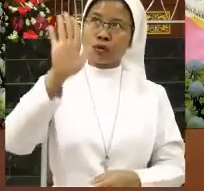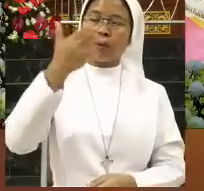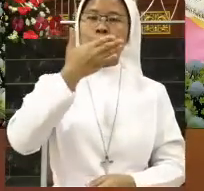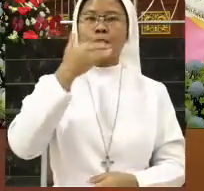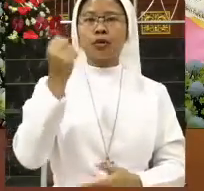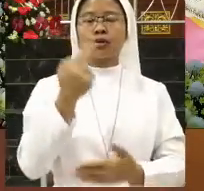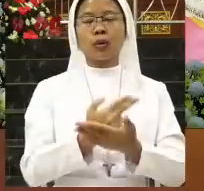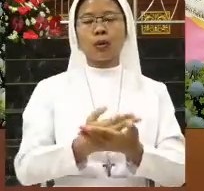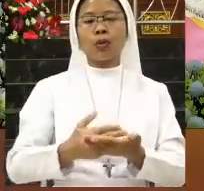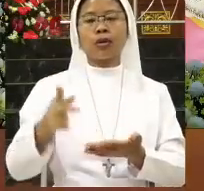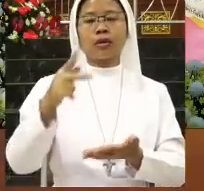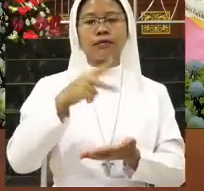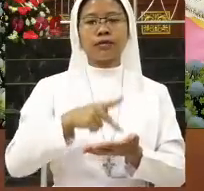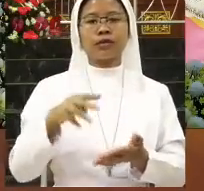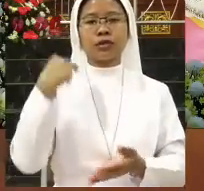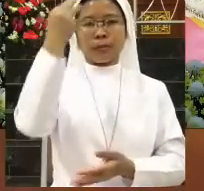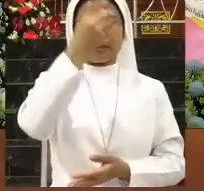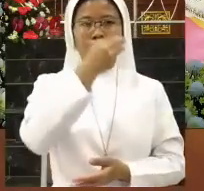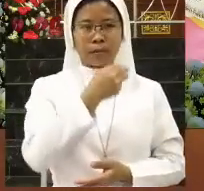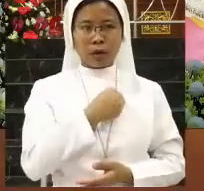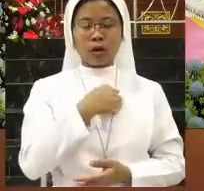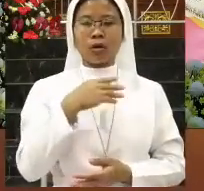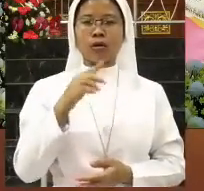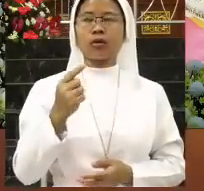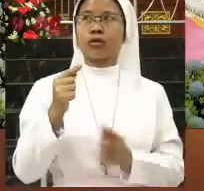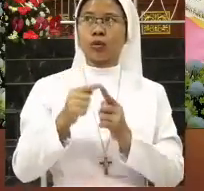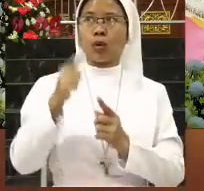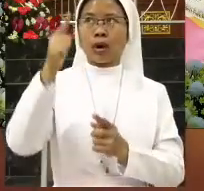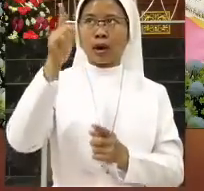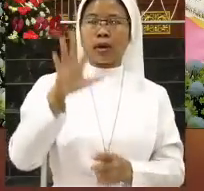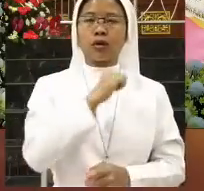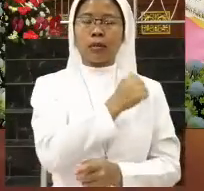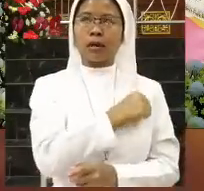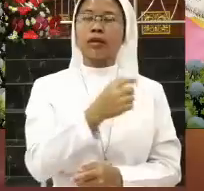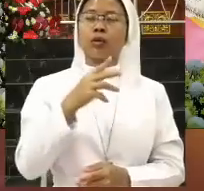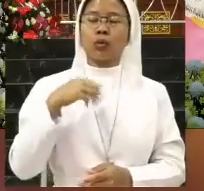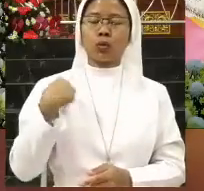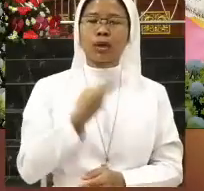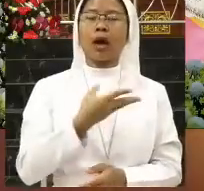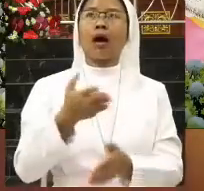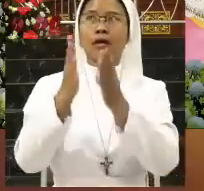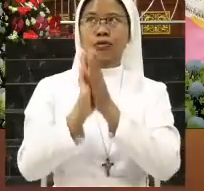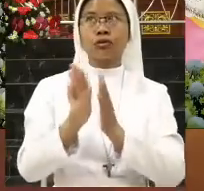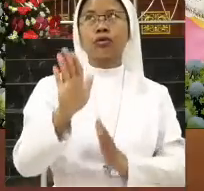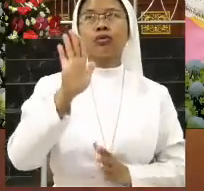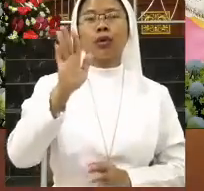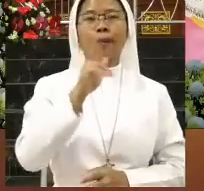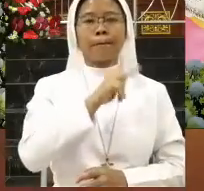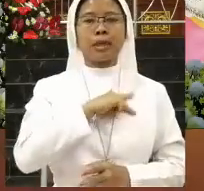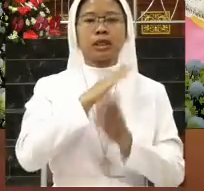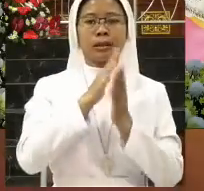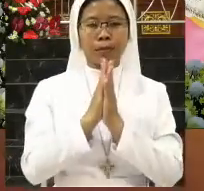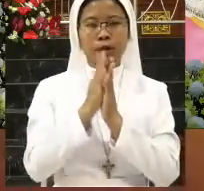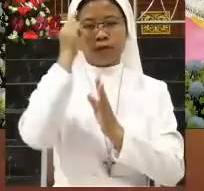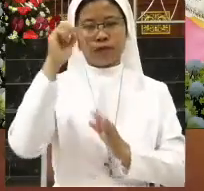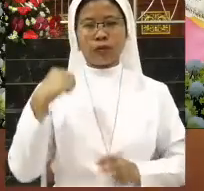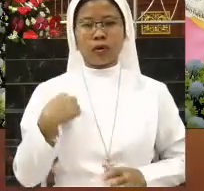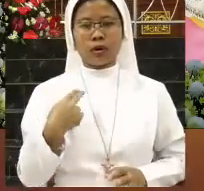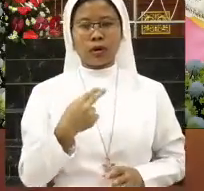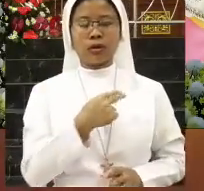Mary, vote safe, O Almighty God, we beseech you, through her loving intercession, to be